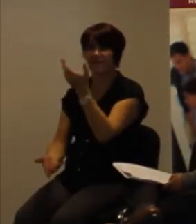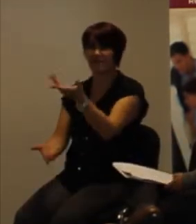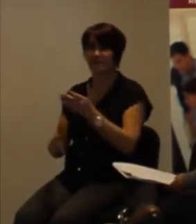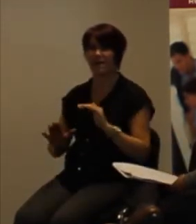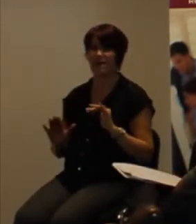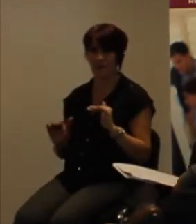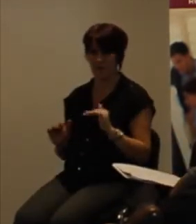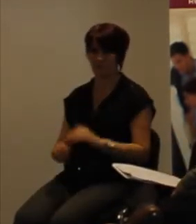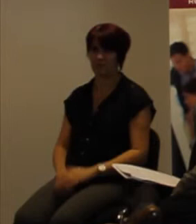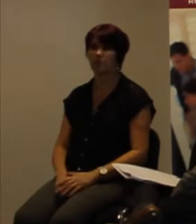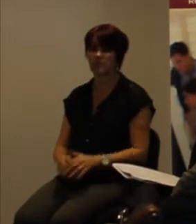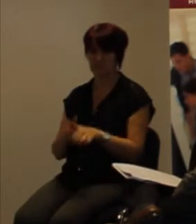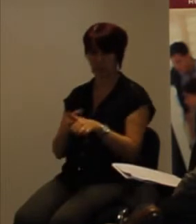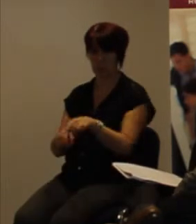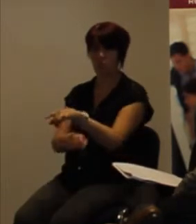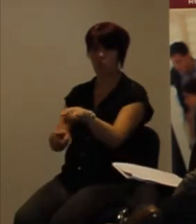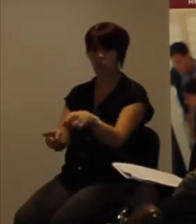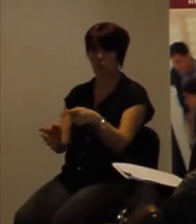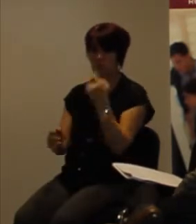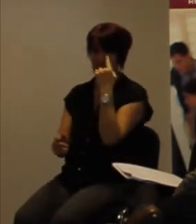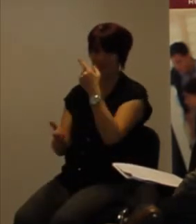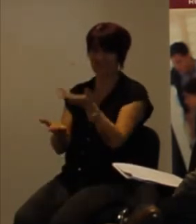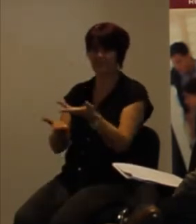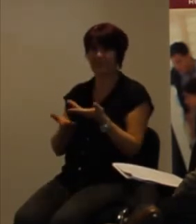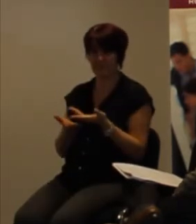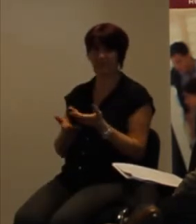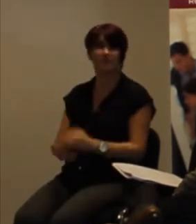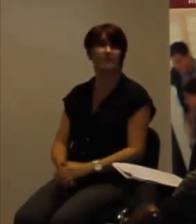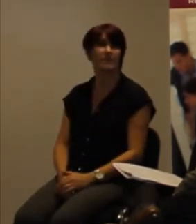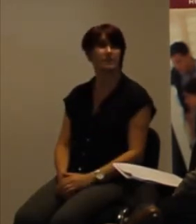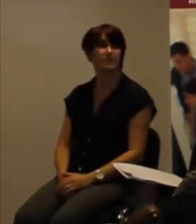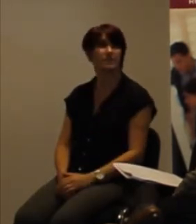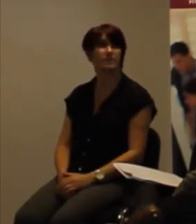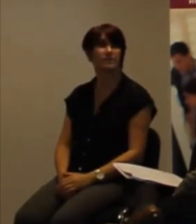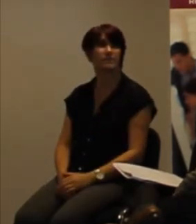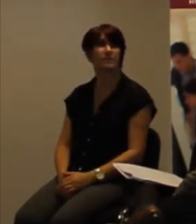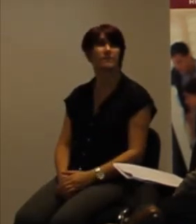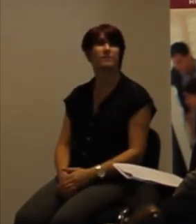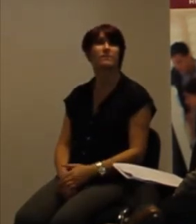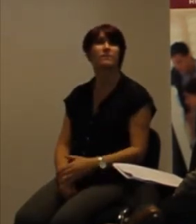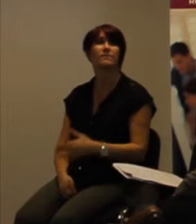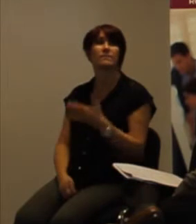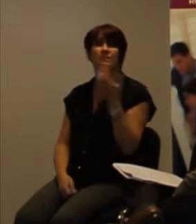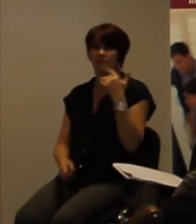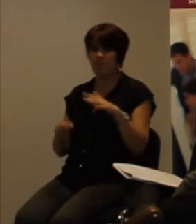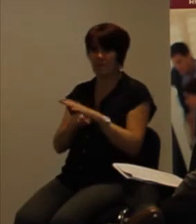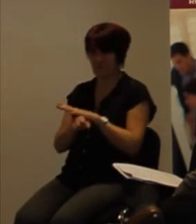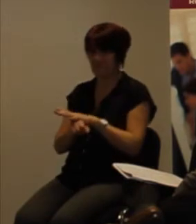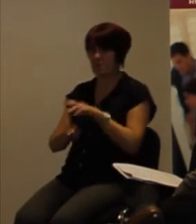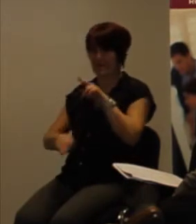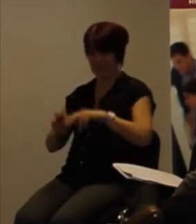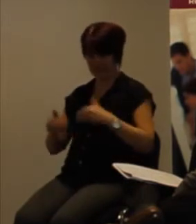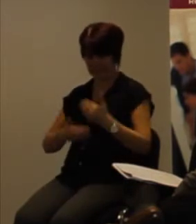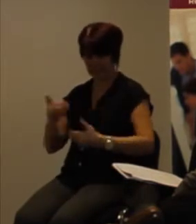we do as adjustments to support learners in presenting their evidence? These up to this point are how we capture evidence, how we arrange the circumstances of assessment.